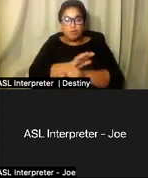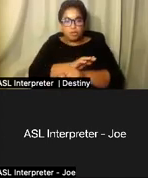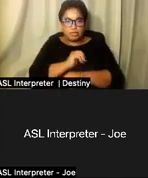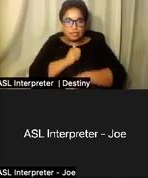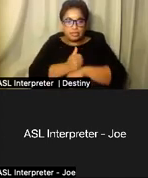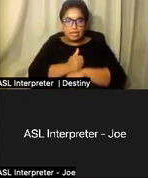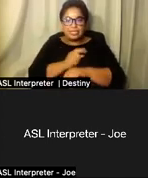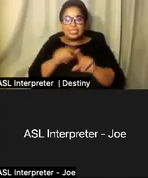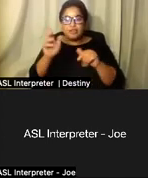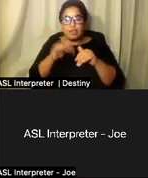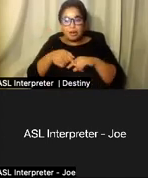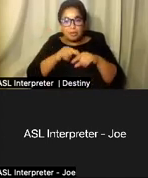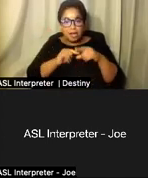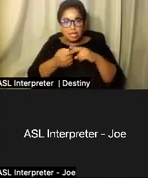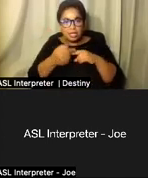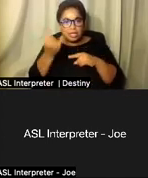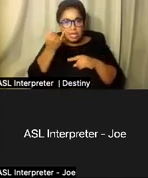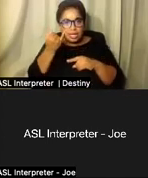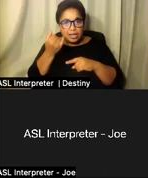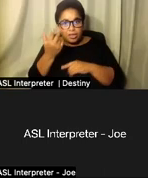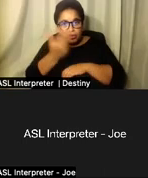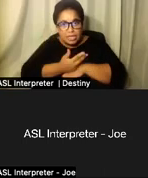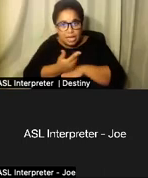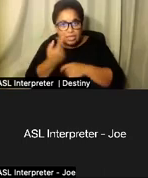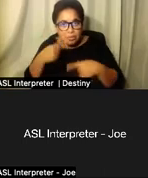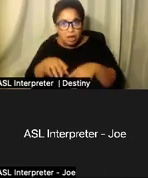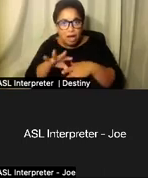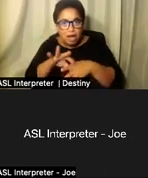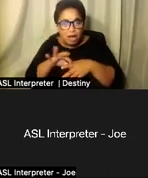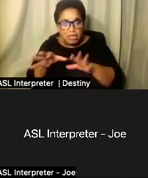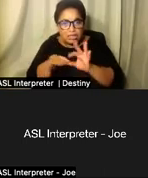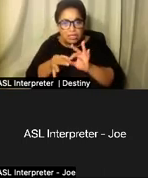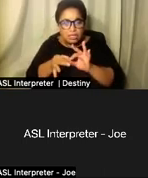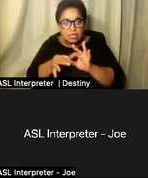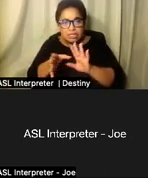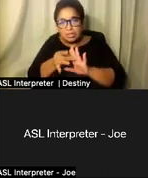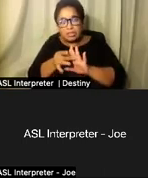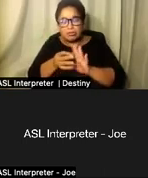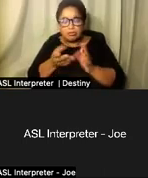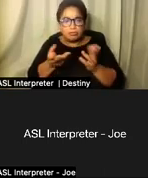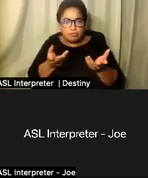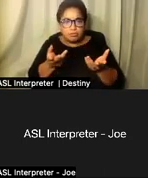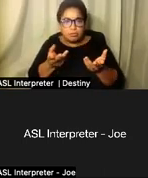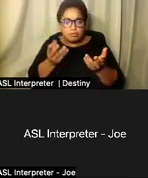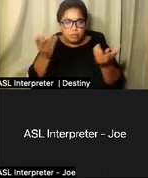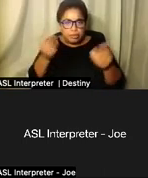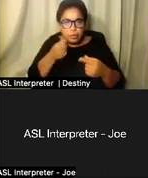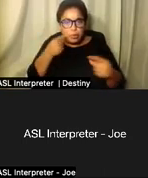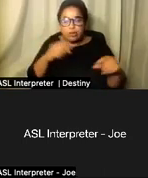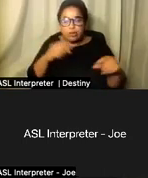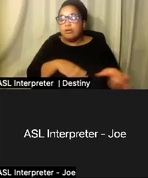than like a Band-Aid, right? You imagine a Band-Aid that would take 3 days to set. If you're using a fastener